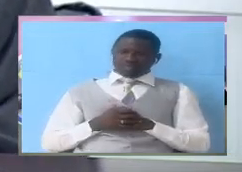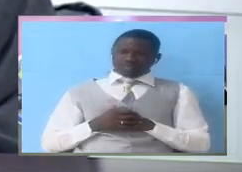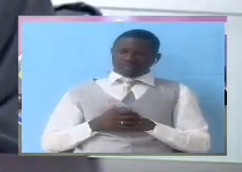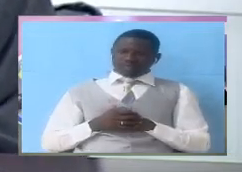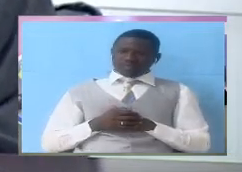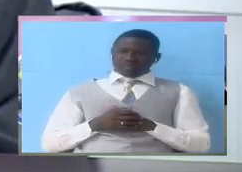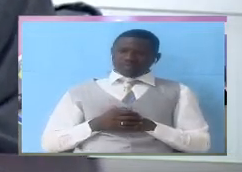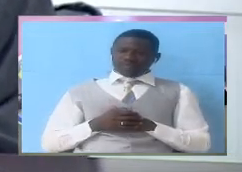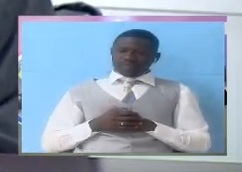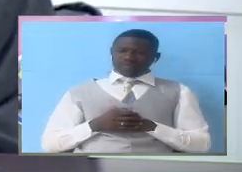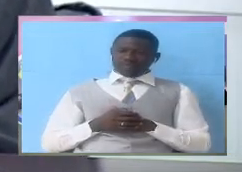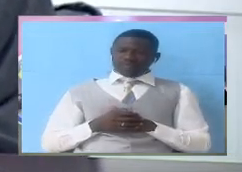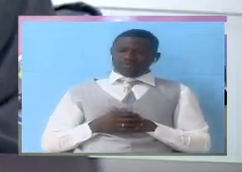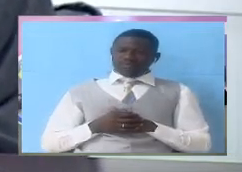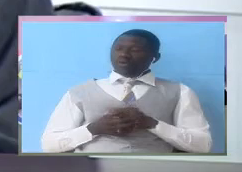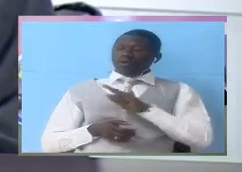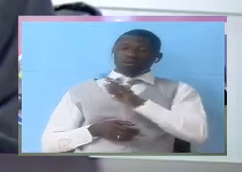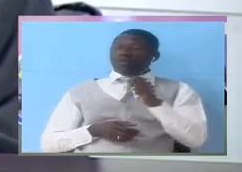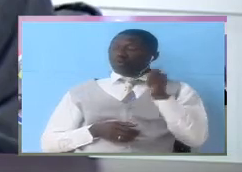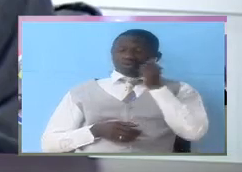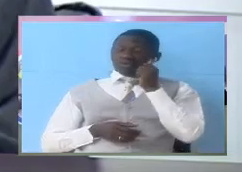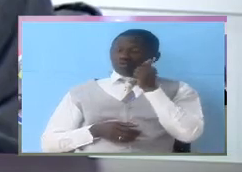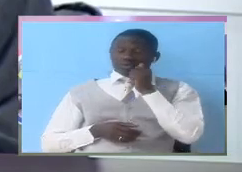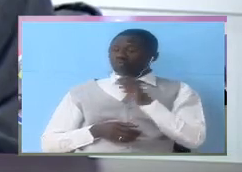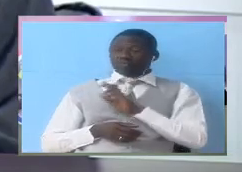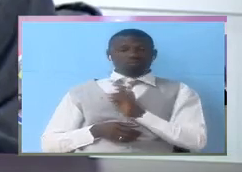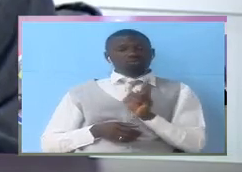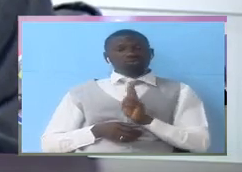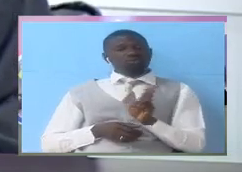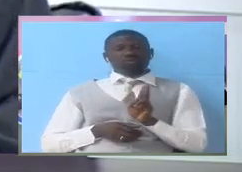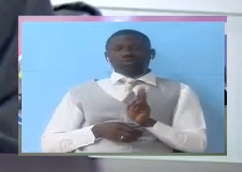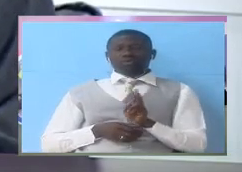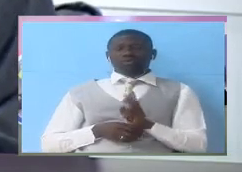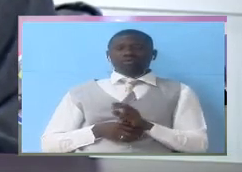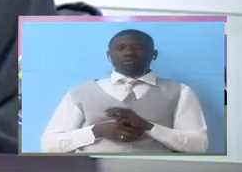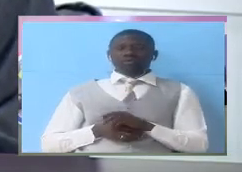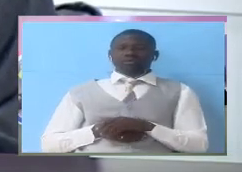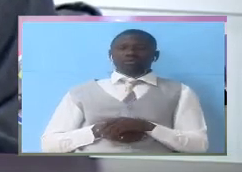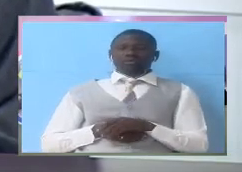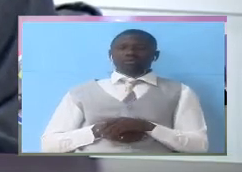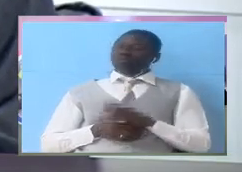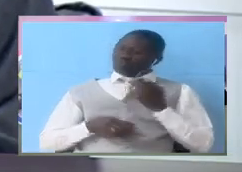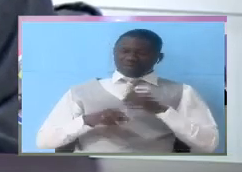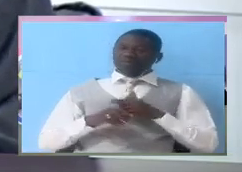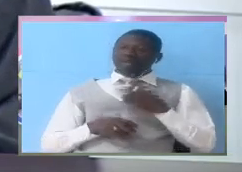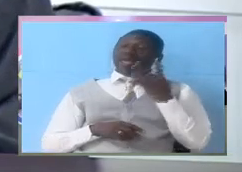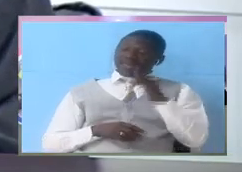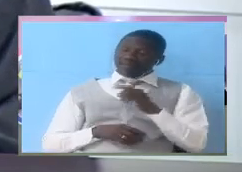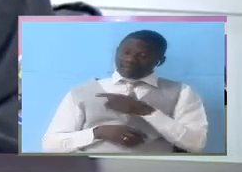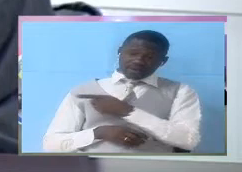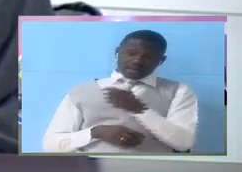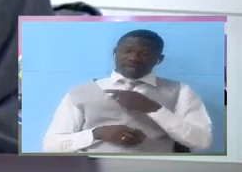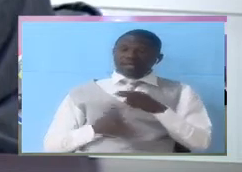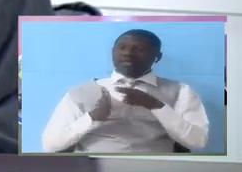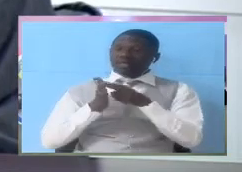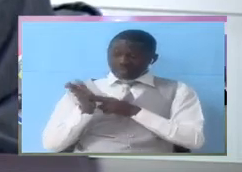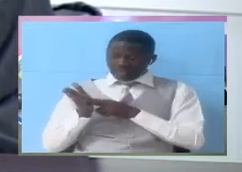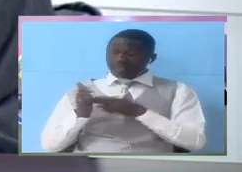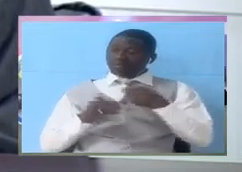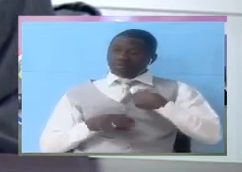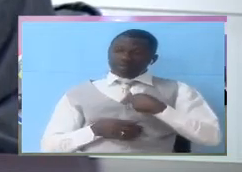ak panel bi. Not always. Not nekut waxtu wu nek rek. On a basis of need. Ci jamono bo xamni dal aajo nañu